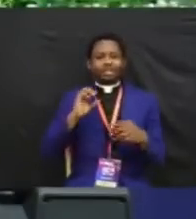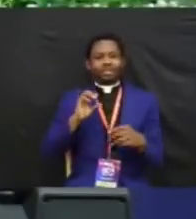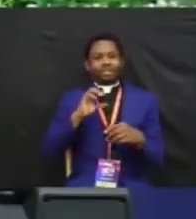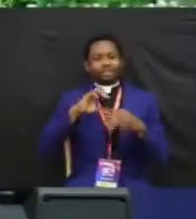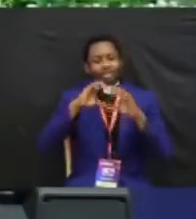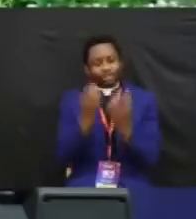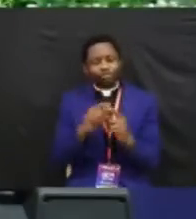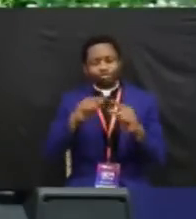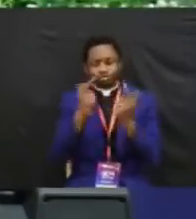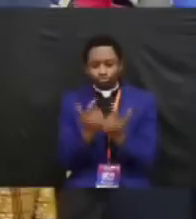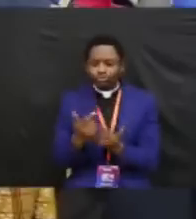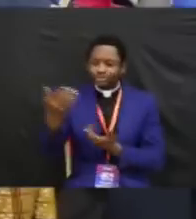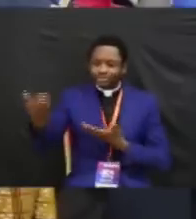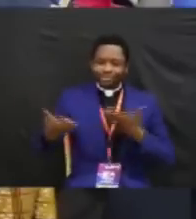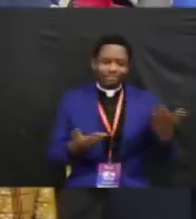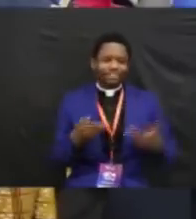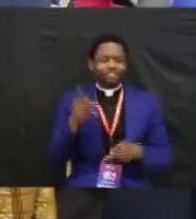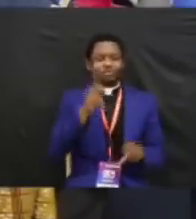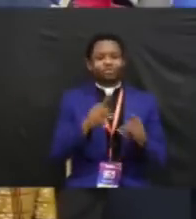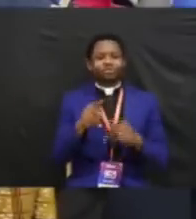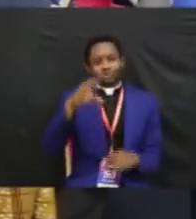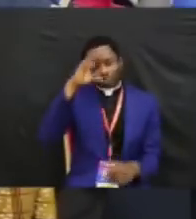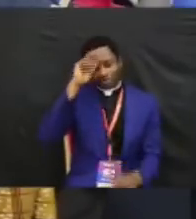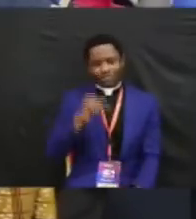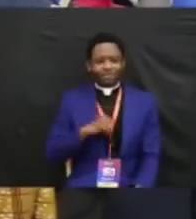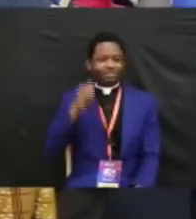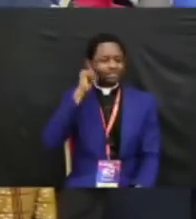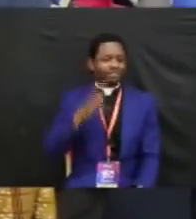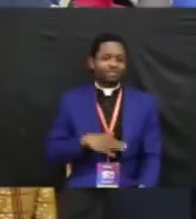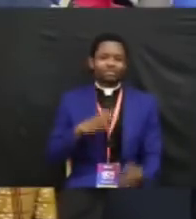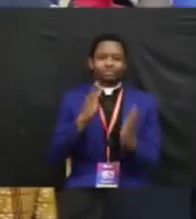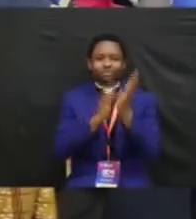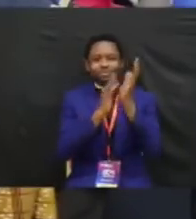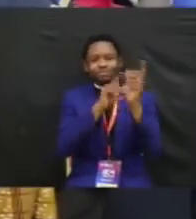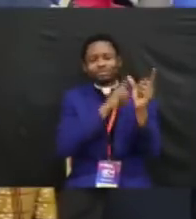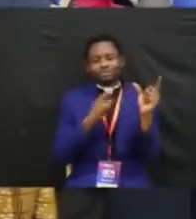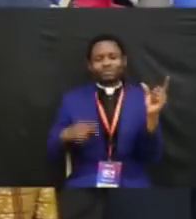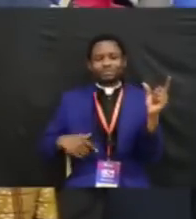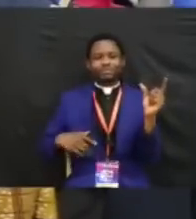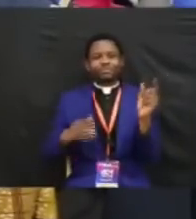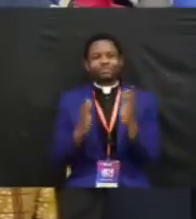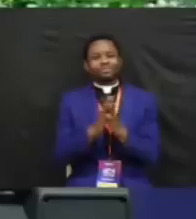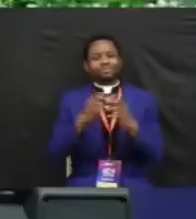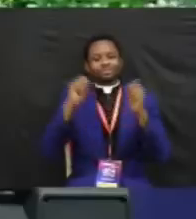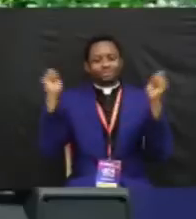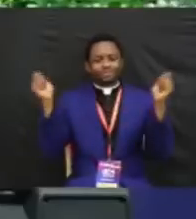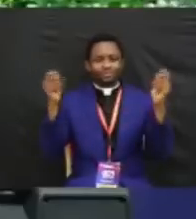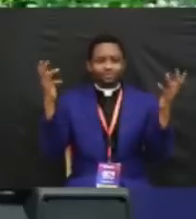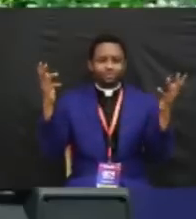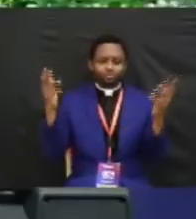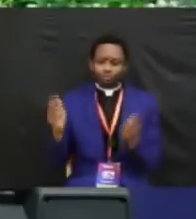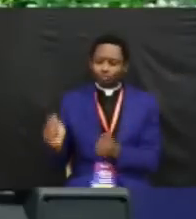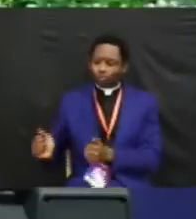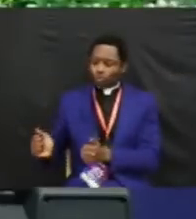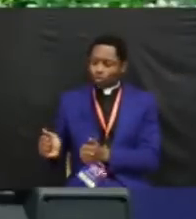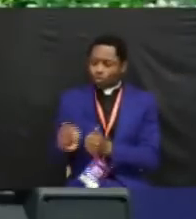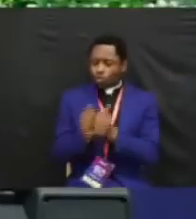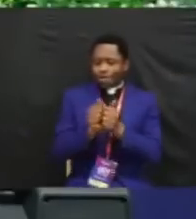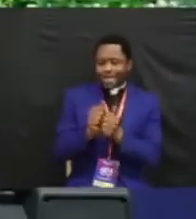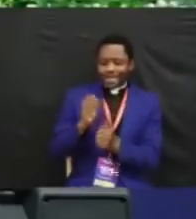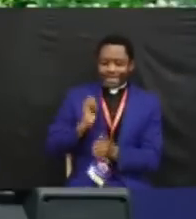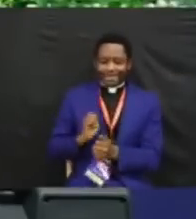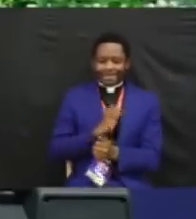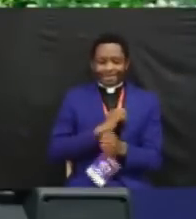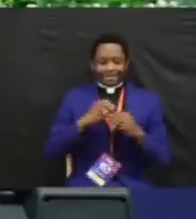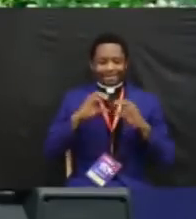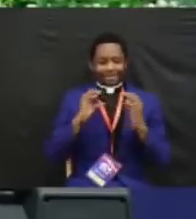and gentlemen. Praise the Lord. Hallelujah. On behalf of the executive council, I welcome